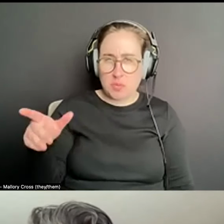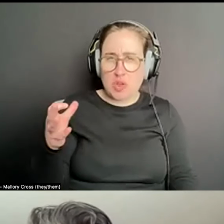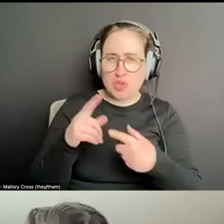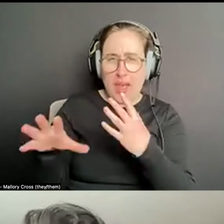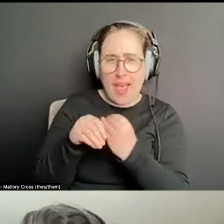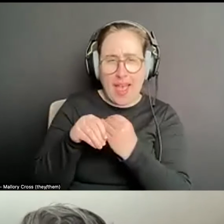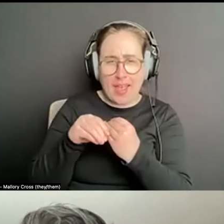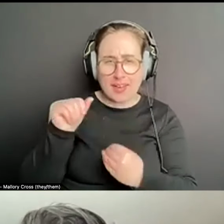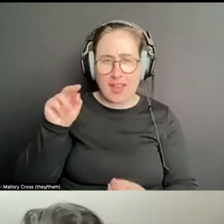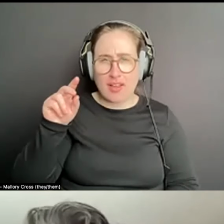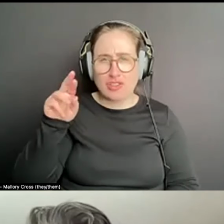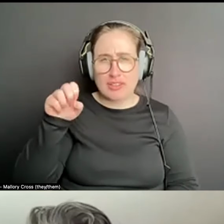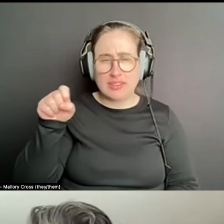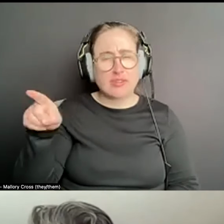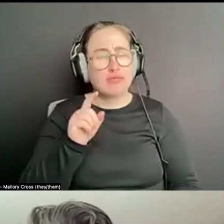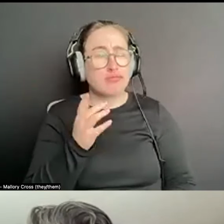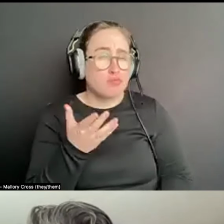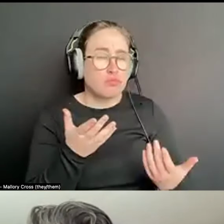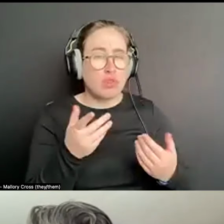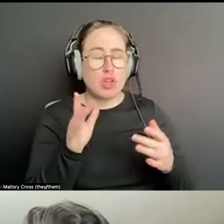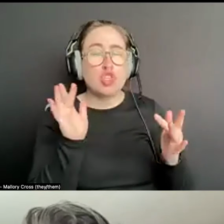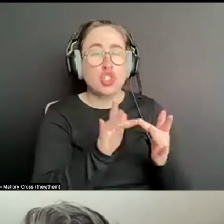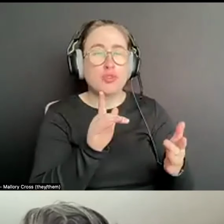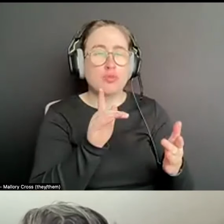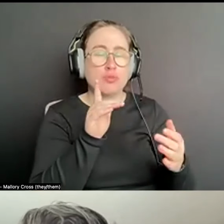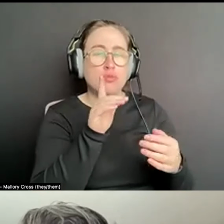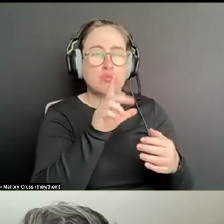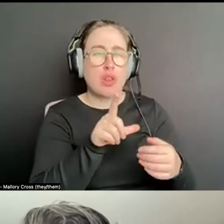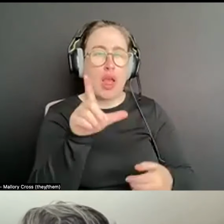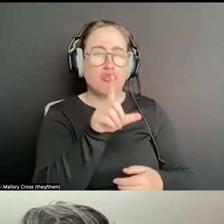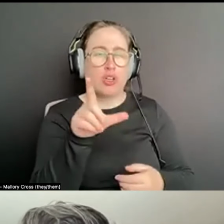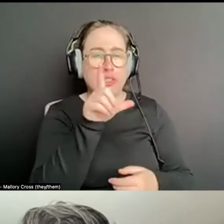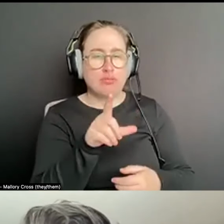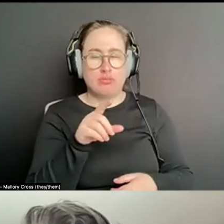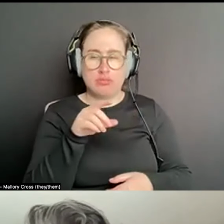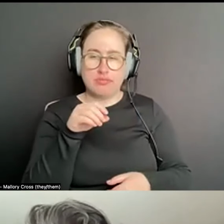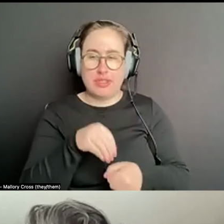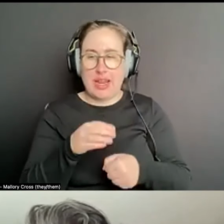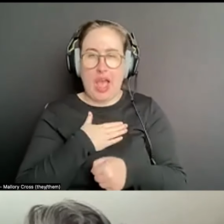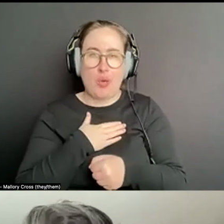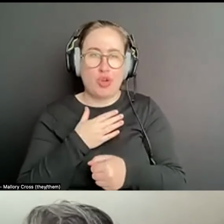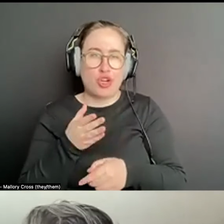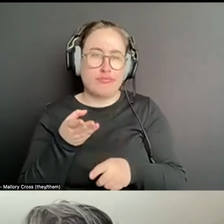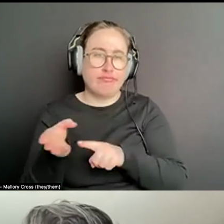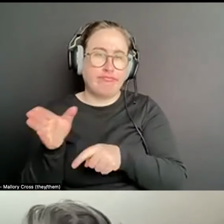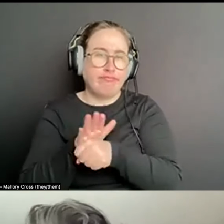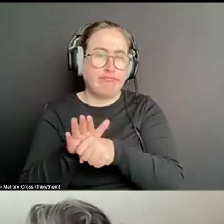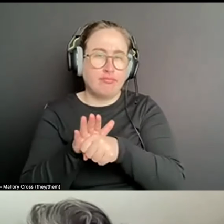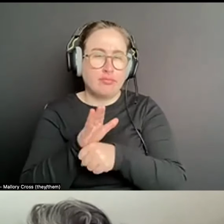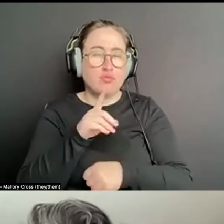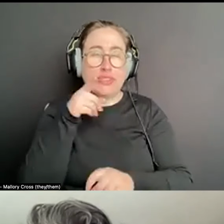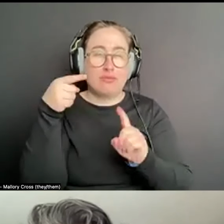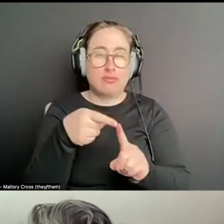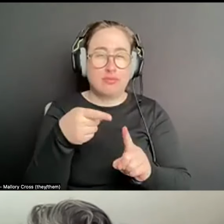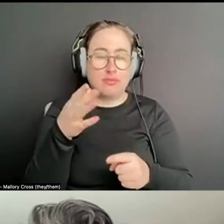In terms of reaching out to libraries, in our end of things, or in our neck of the woods, it was really just, you know, down to